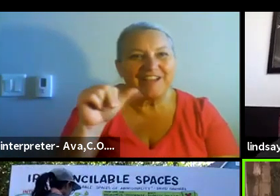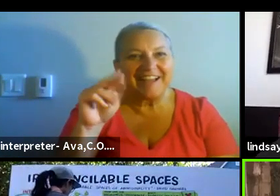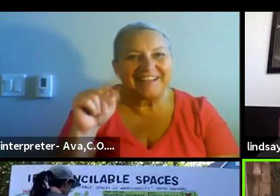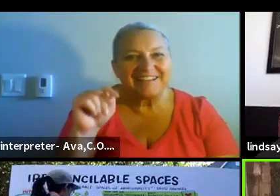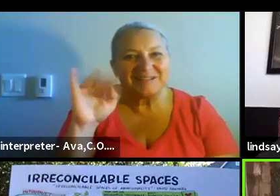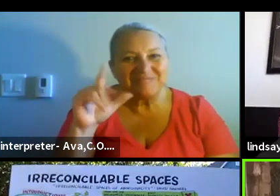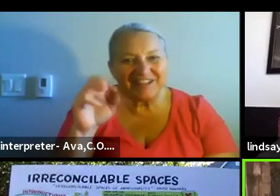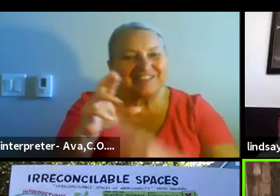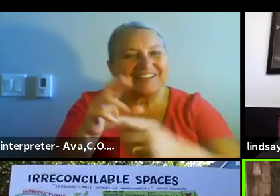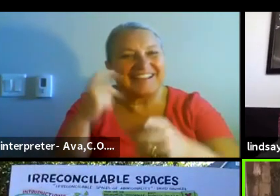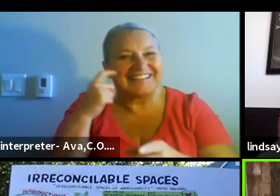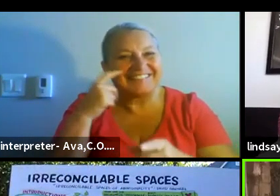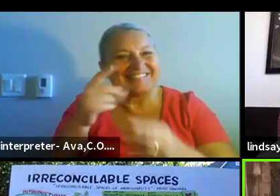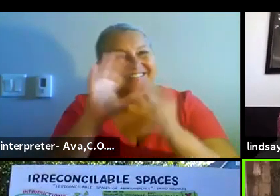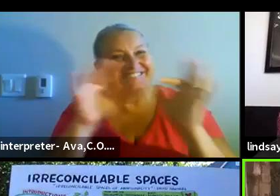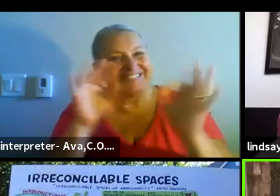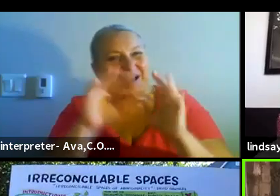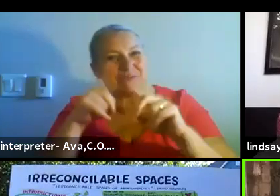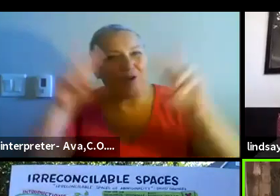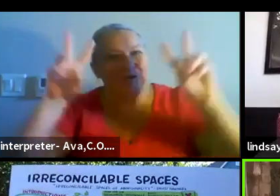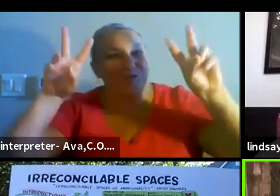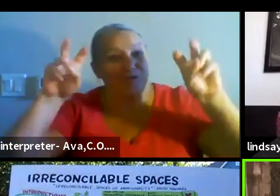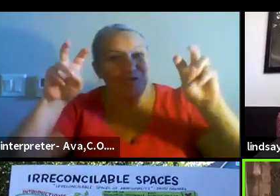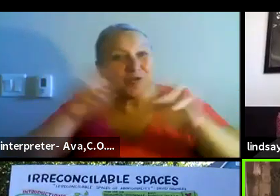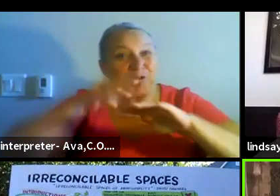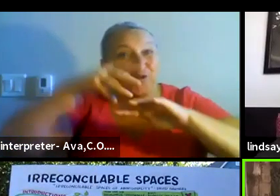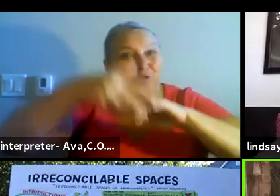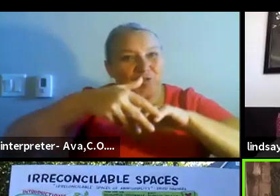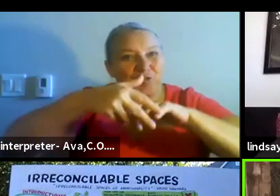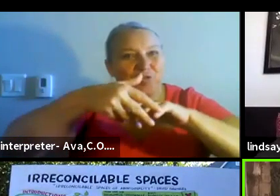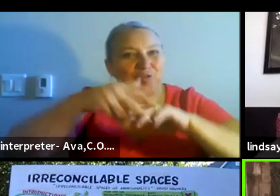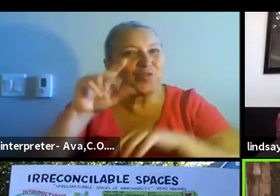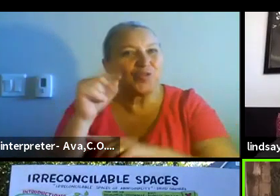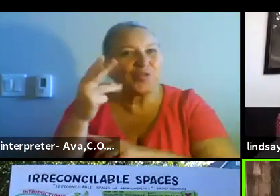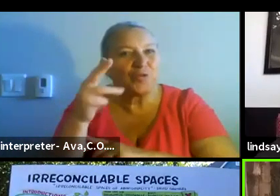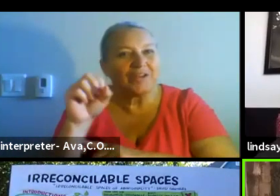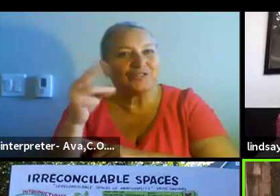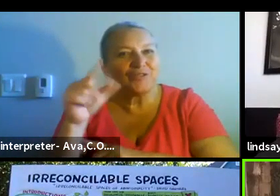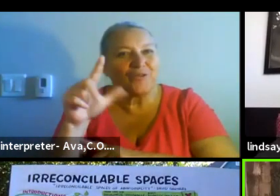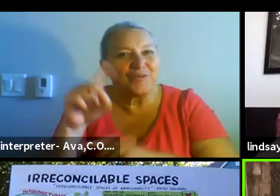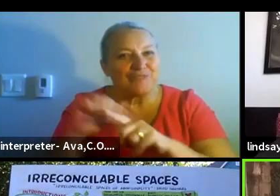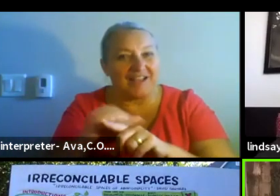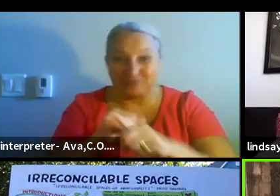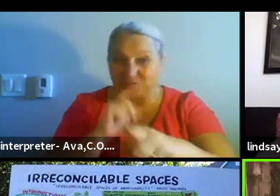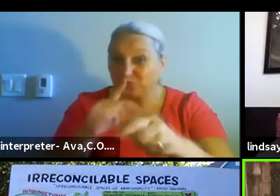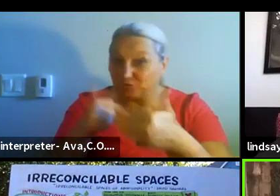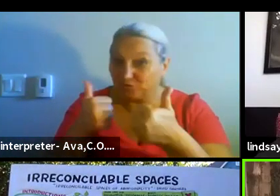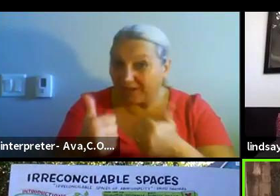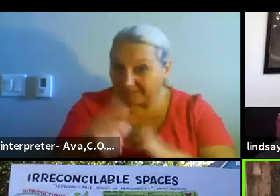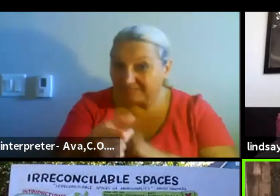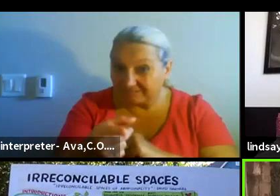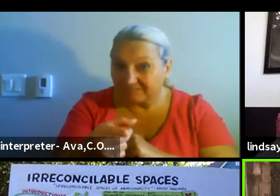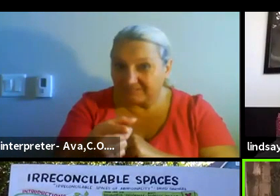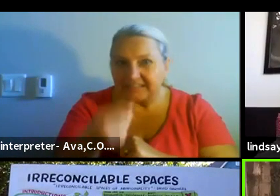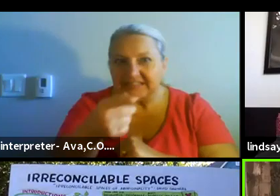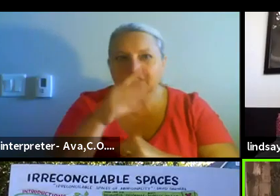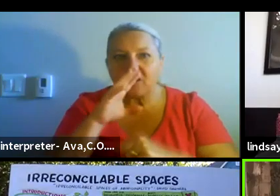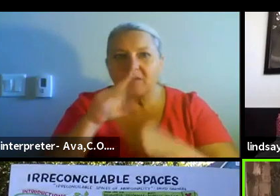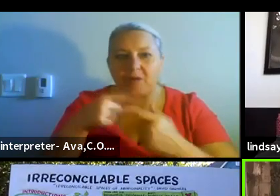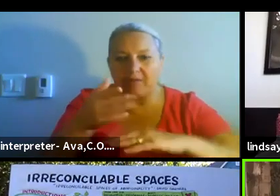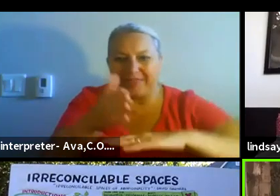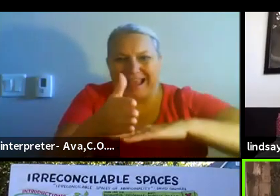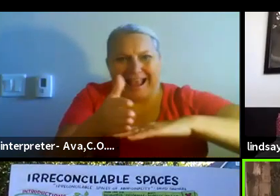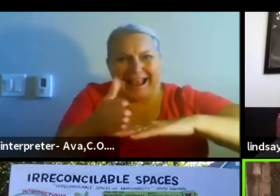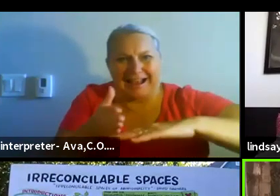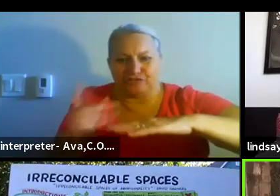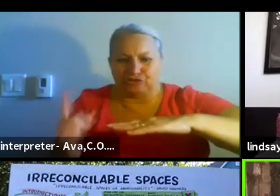threshold practice. Again, a space at the edge, right? And chambers into which we could retreat.